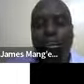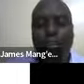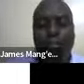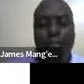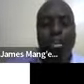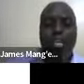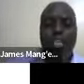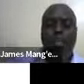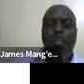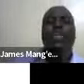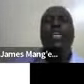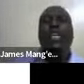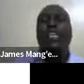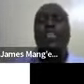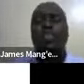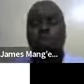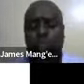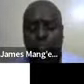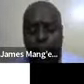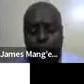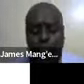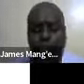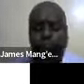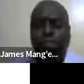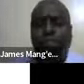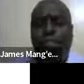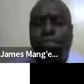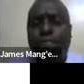person in life. Let's go to the great edition quality.